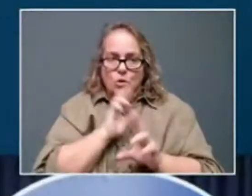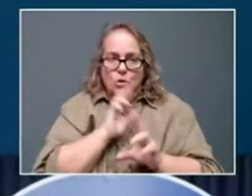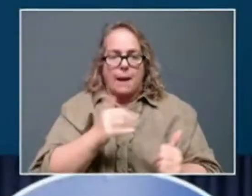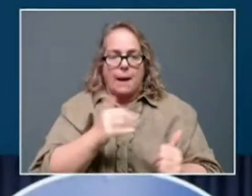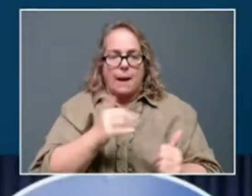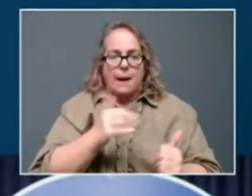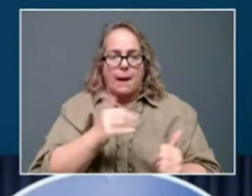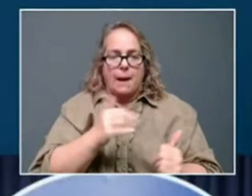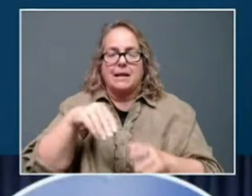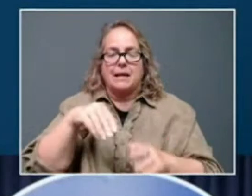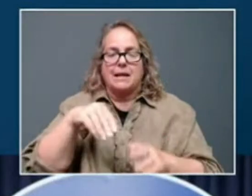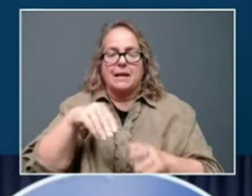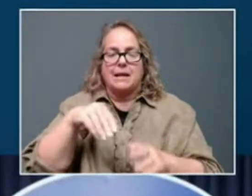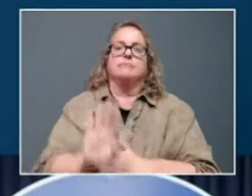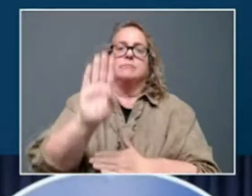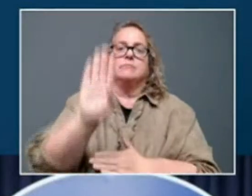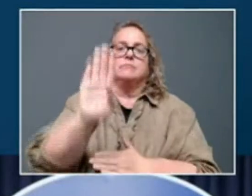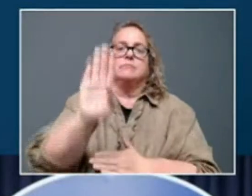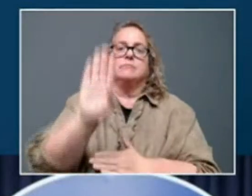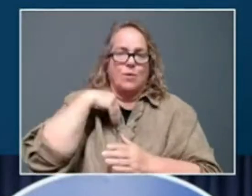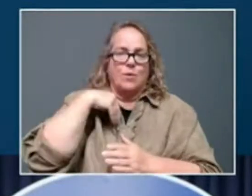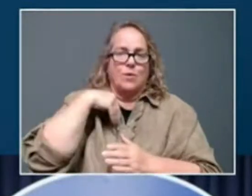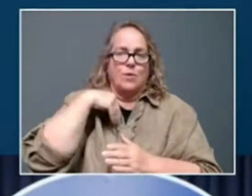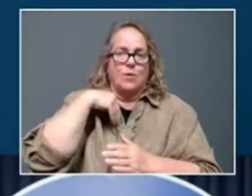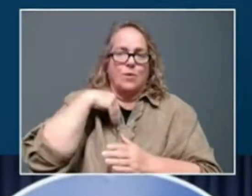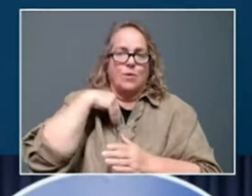we are at the highest point we have been in 9.